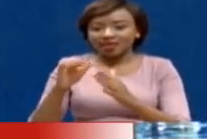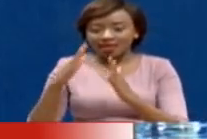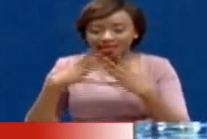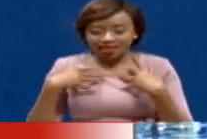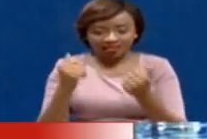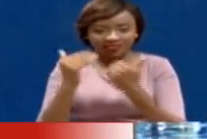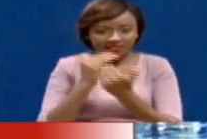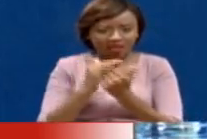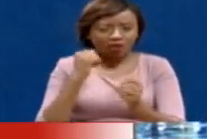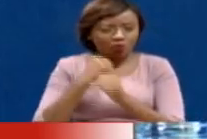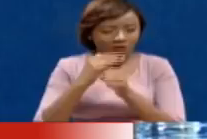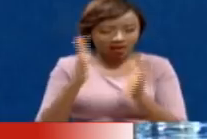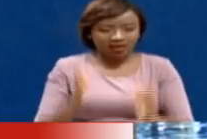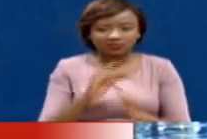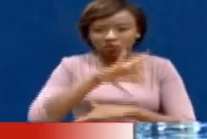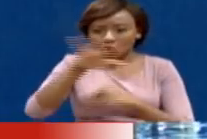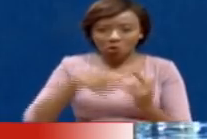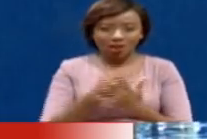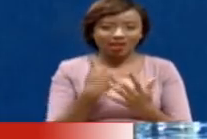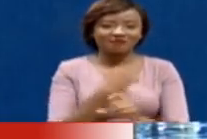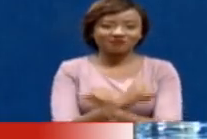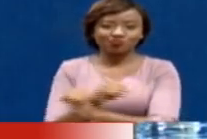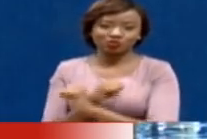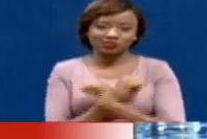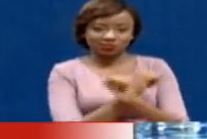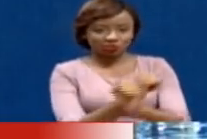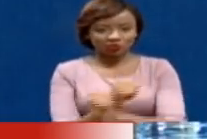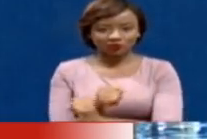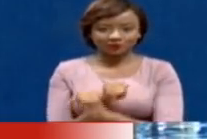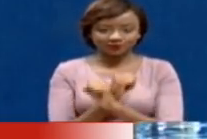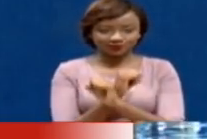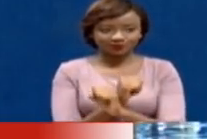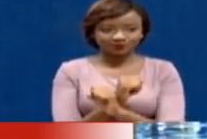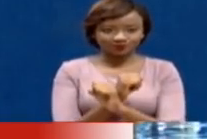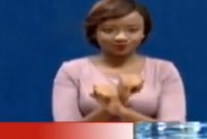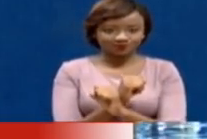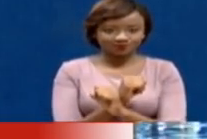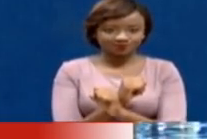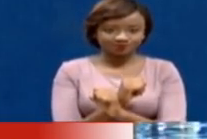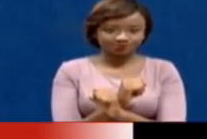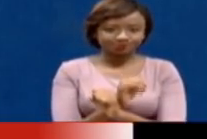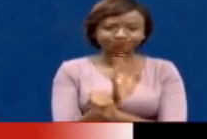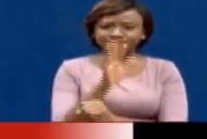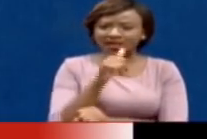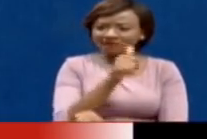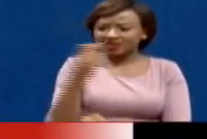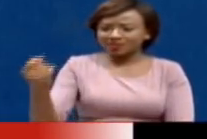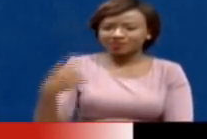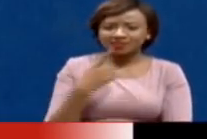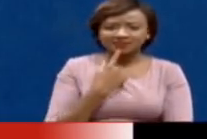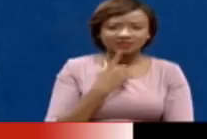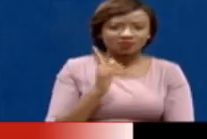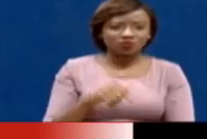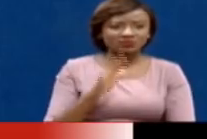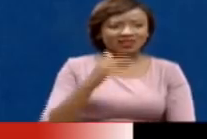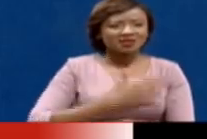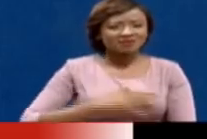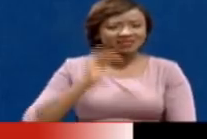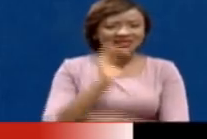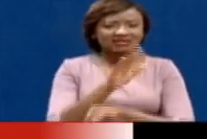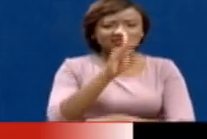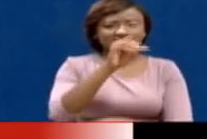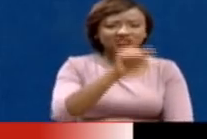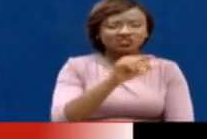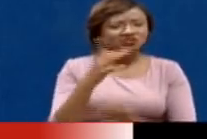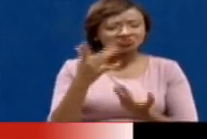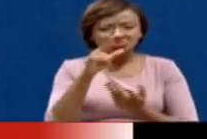workers are assured of their total protection. DG, there's someone who's asking, Eric here, saying, please ask the DG what he